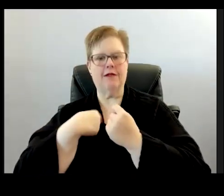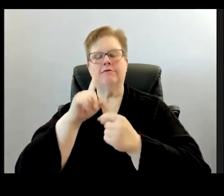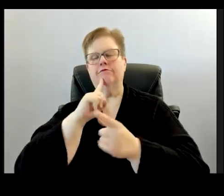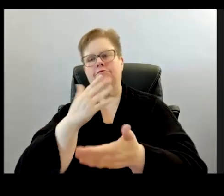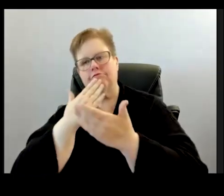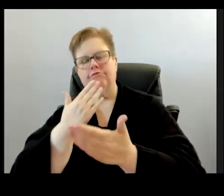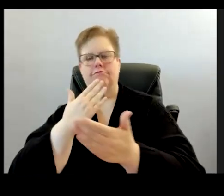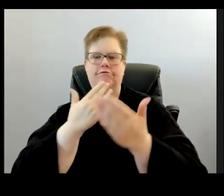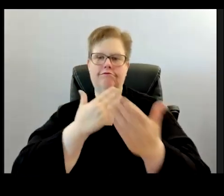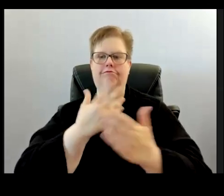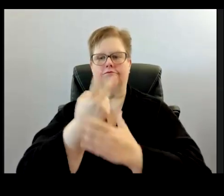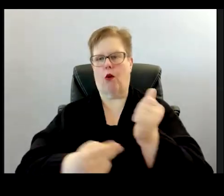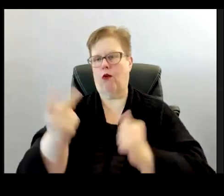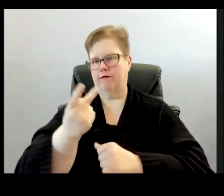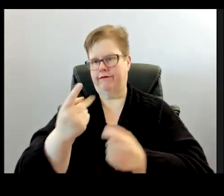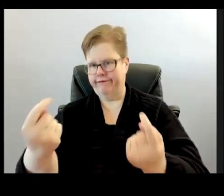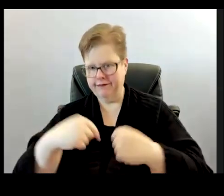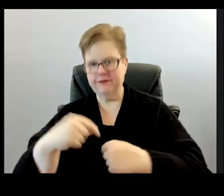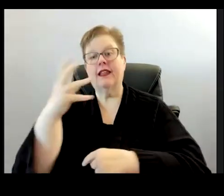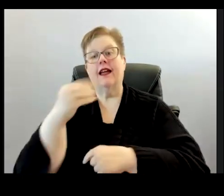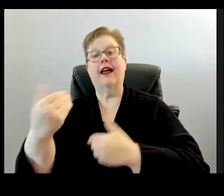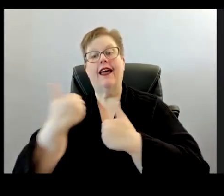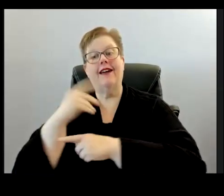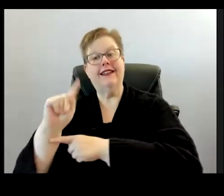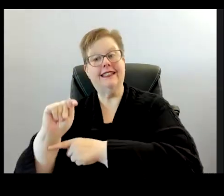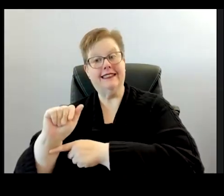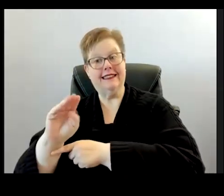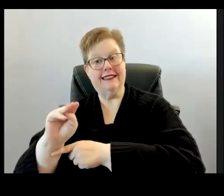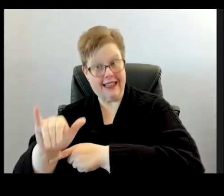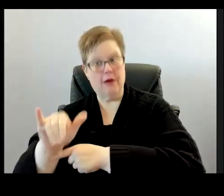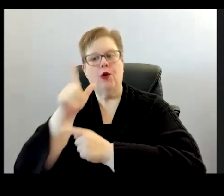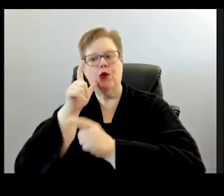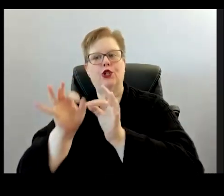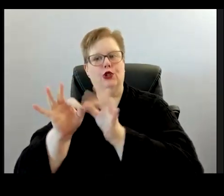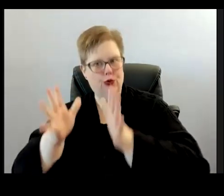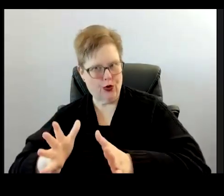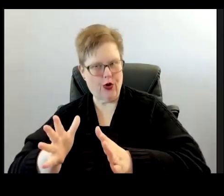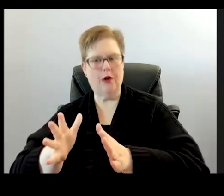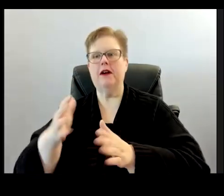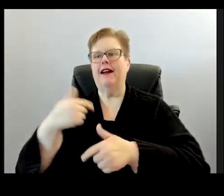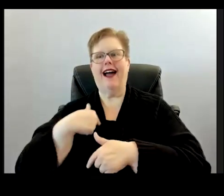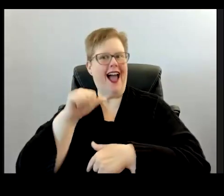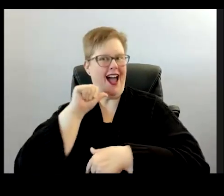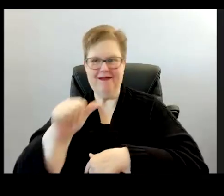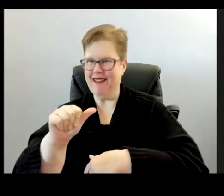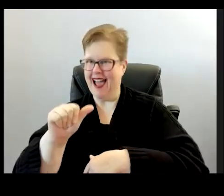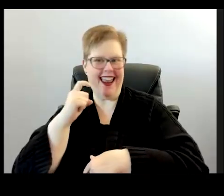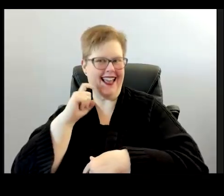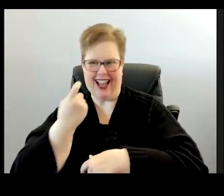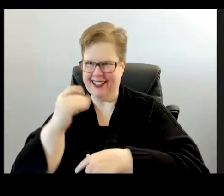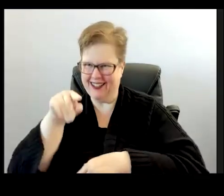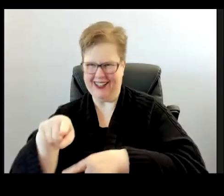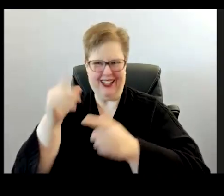for both of them being here. And we have Tammy here to interpret. I do not envy her trying to interpret